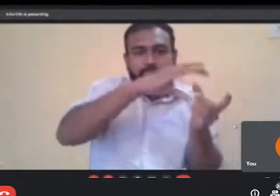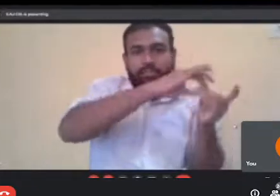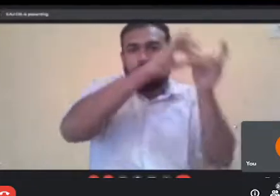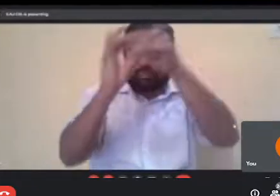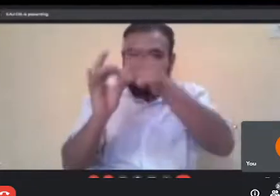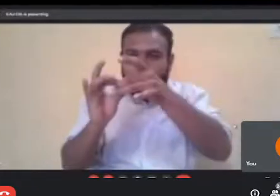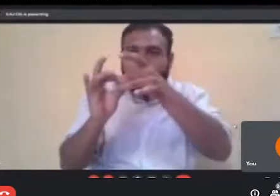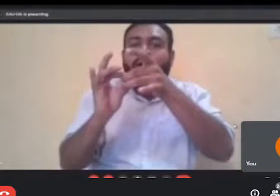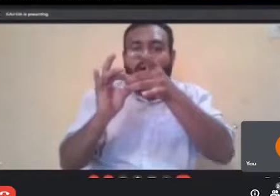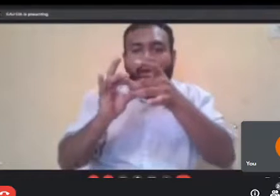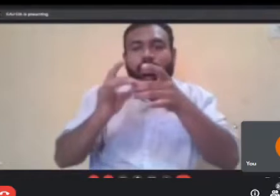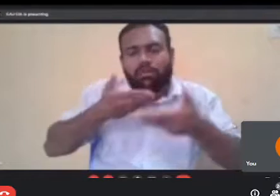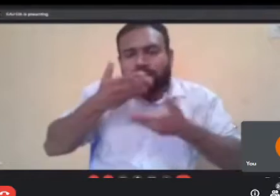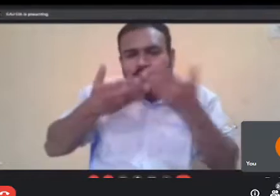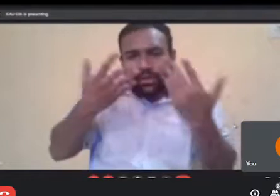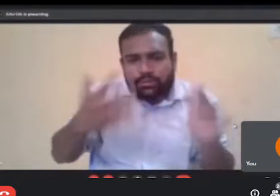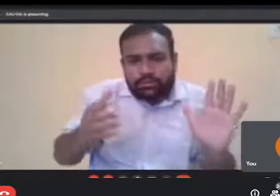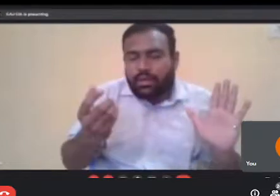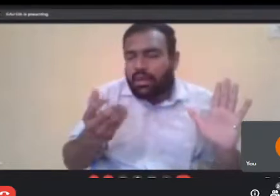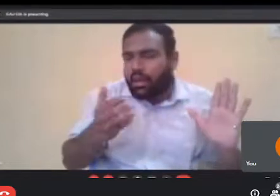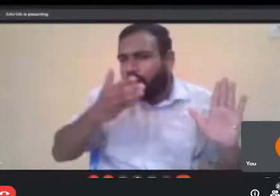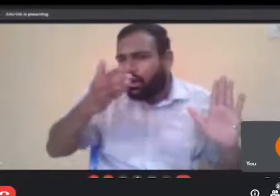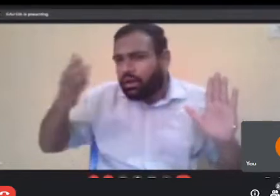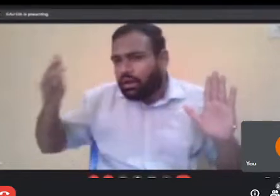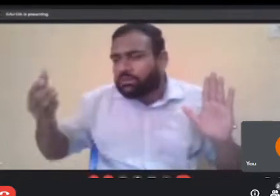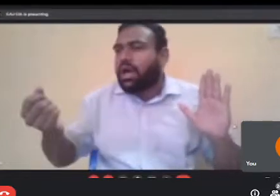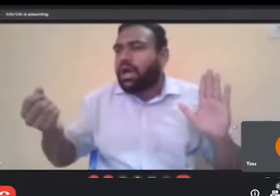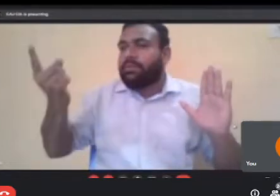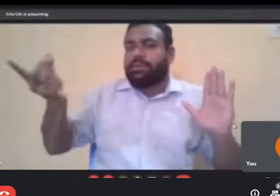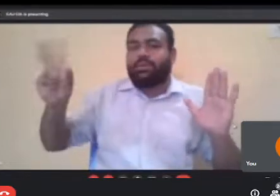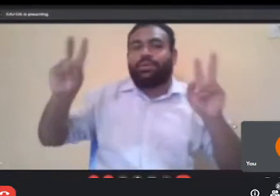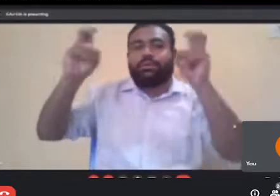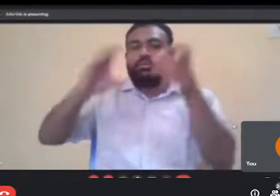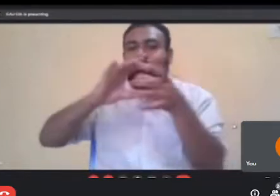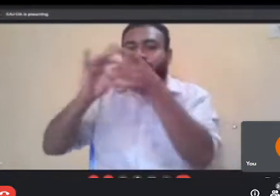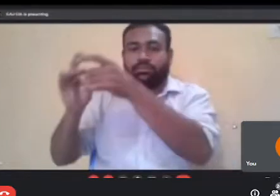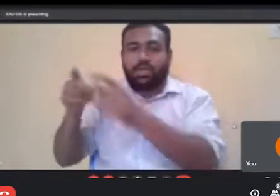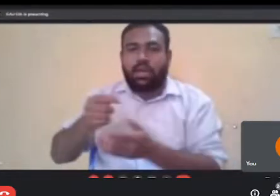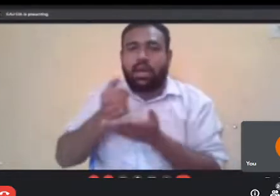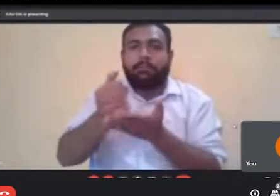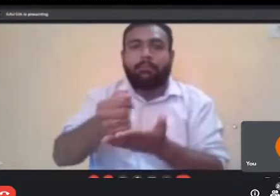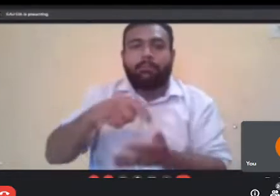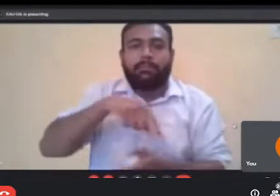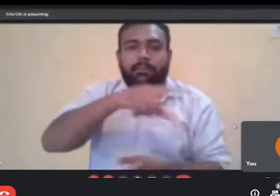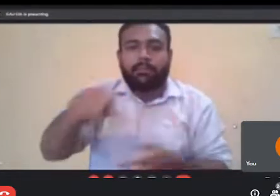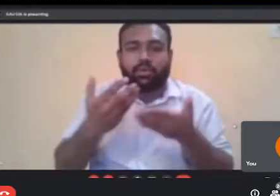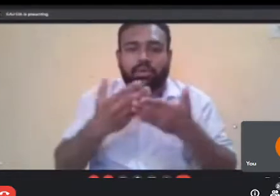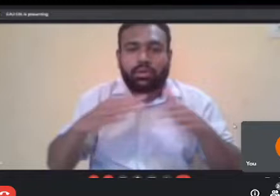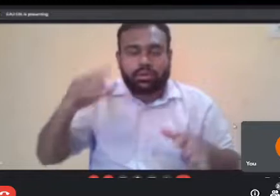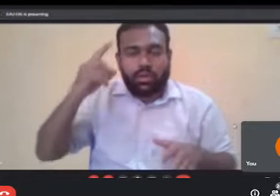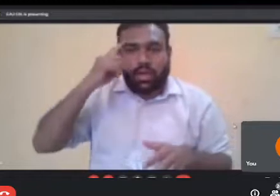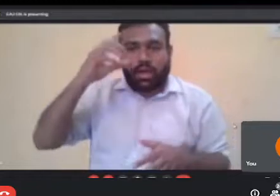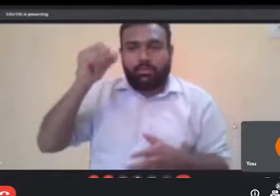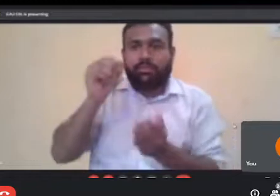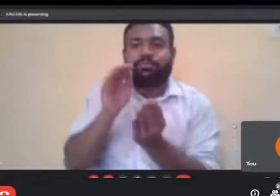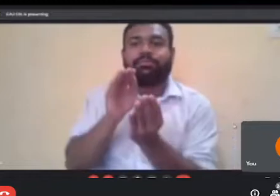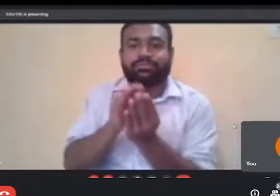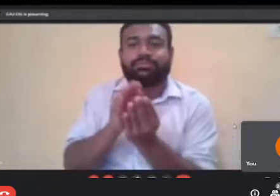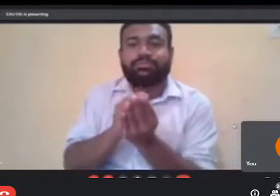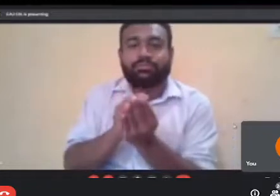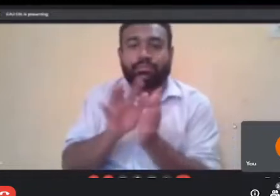immediately, but give it some time. And then, it improves the learning,